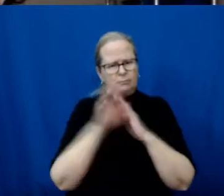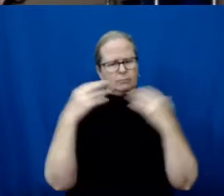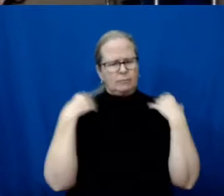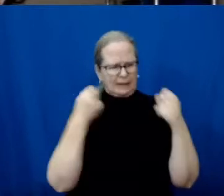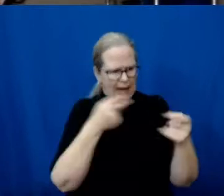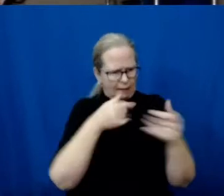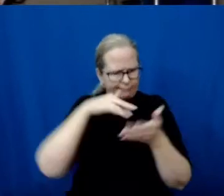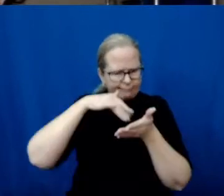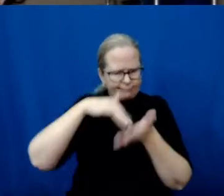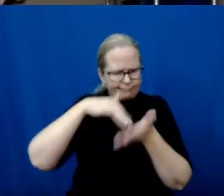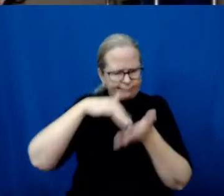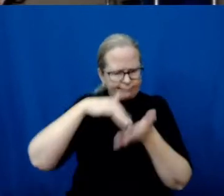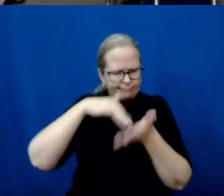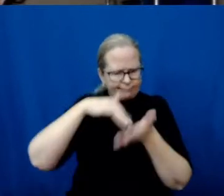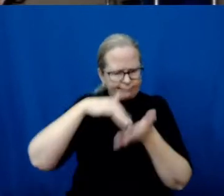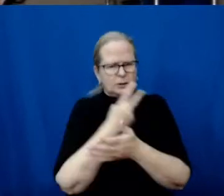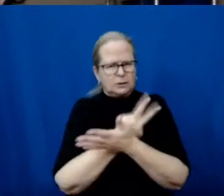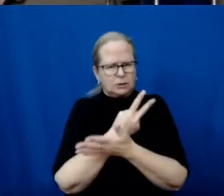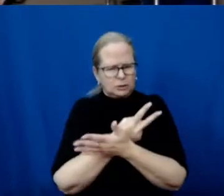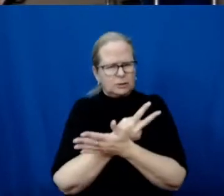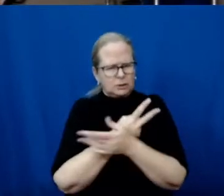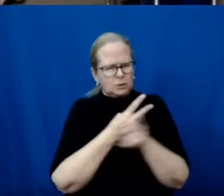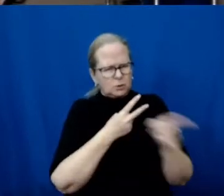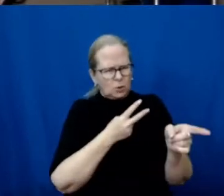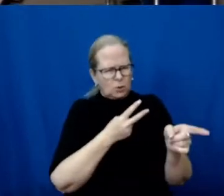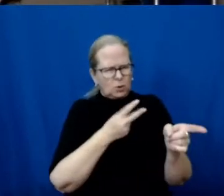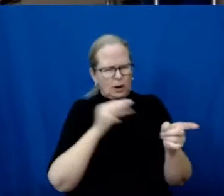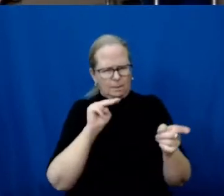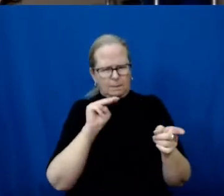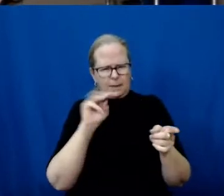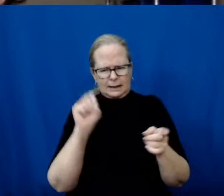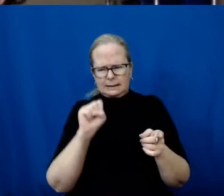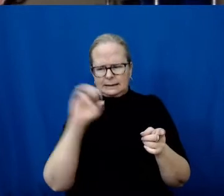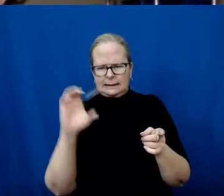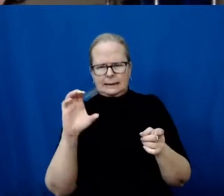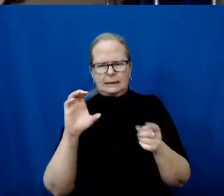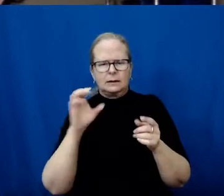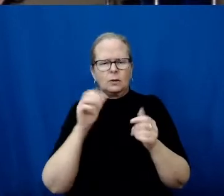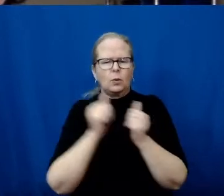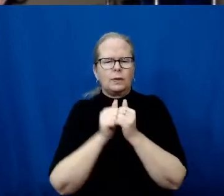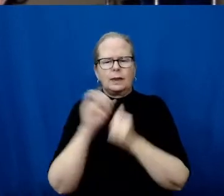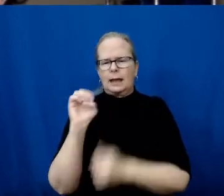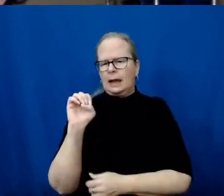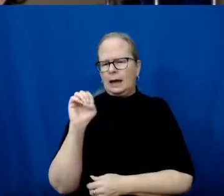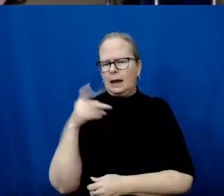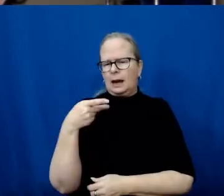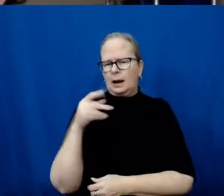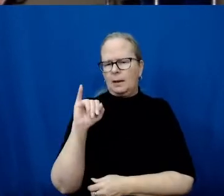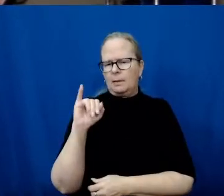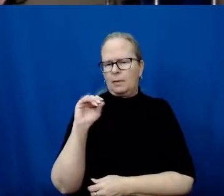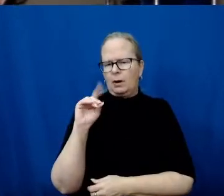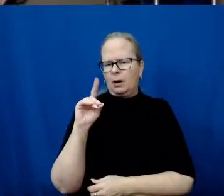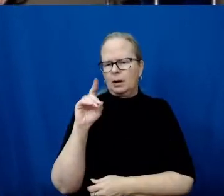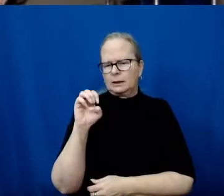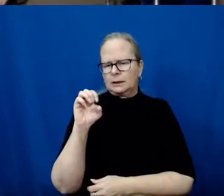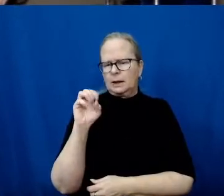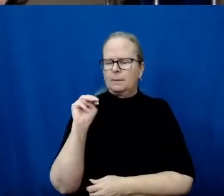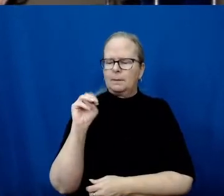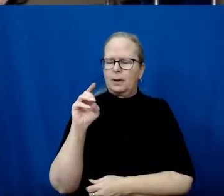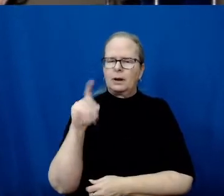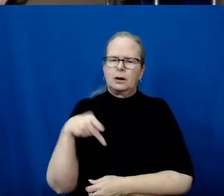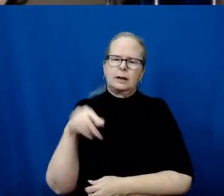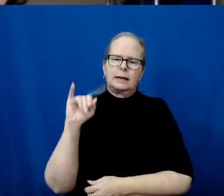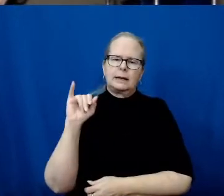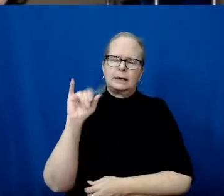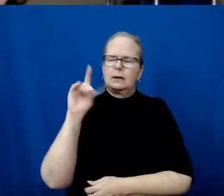in epidemiology. And so I'm feeling the start with the personal, move into the science, and then move back into how those